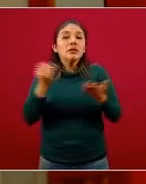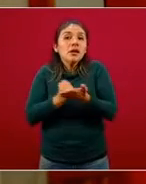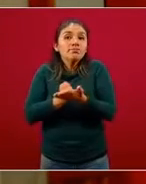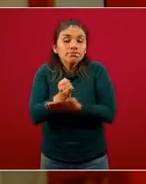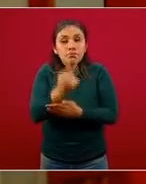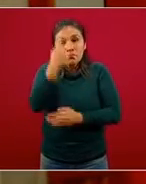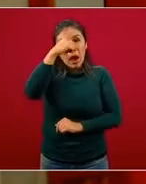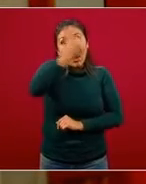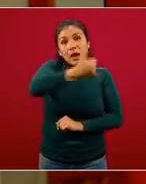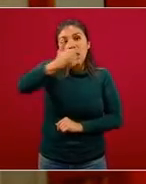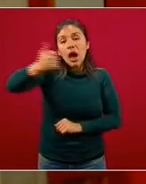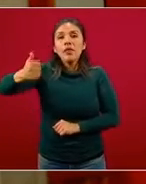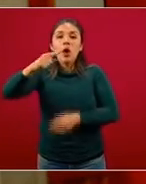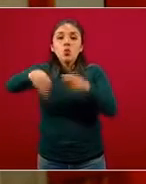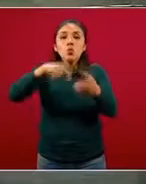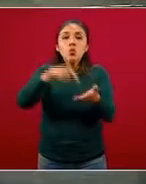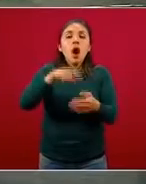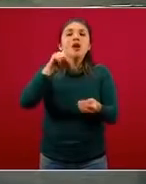this end,